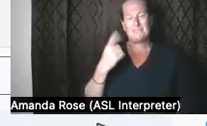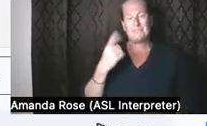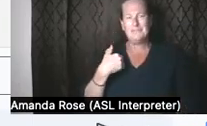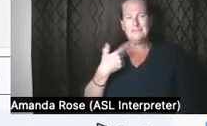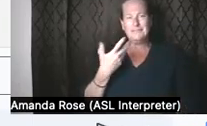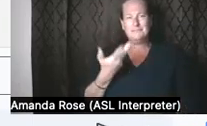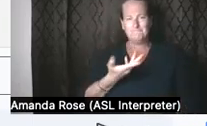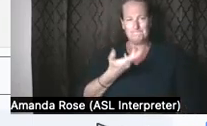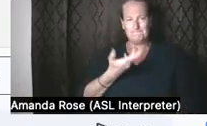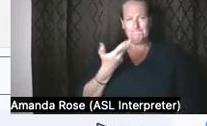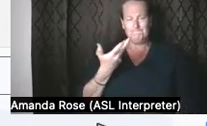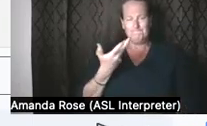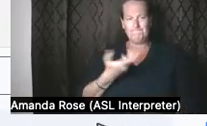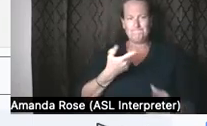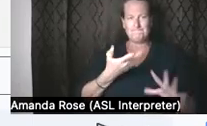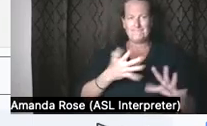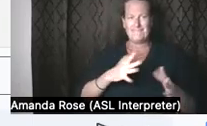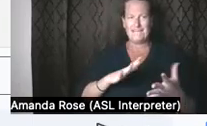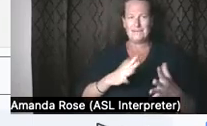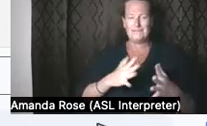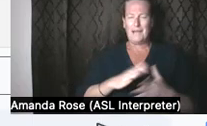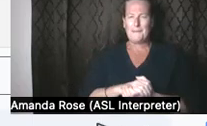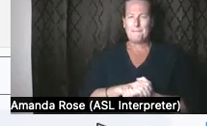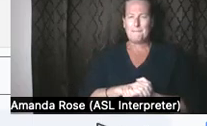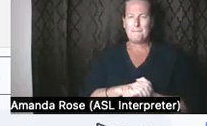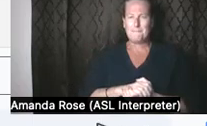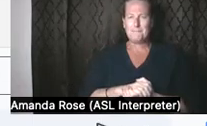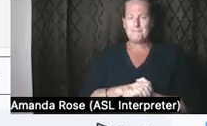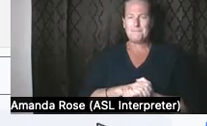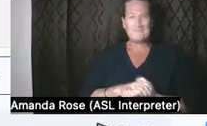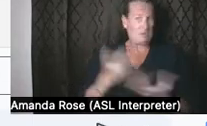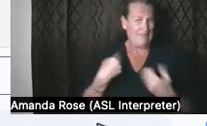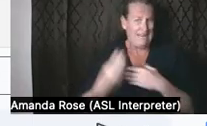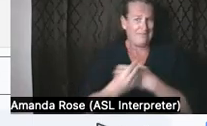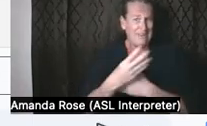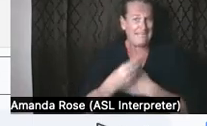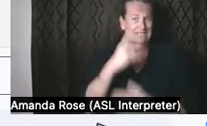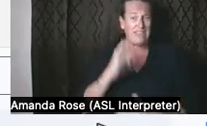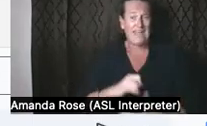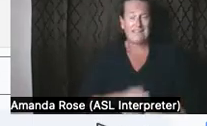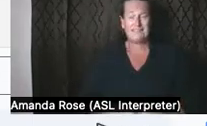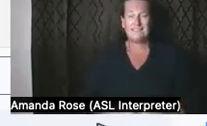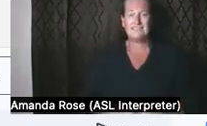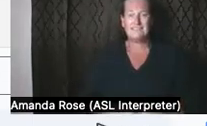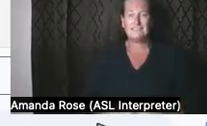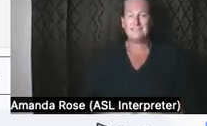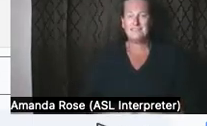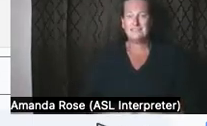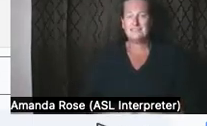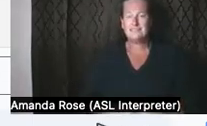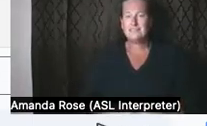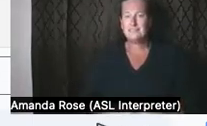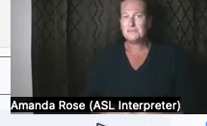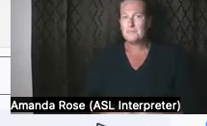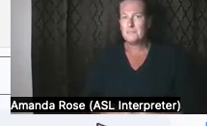I don't know if you guys have any advice for that. There's another 5 minutes, I think. It's another 5 minutes, maybe. Yeah, what she